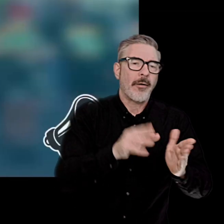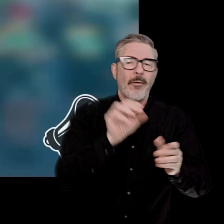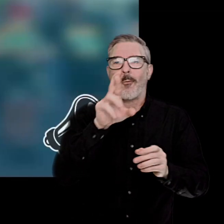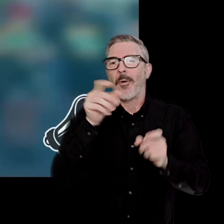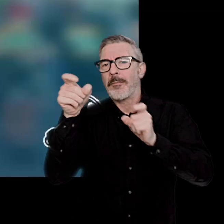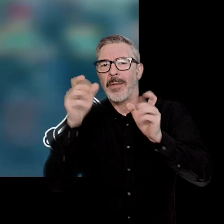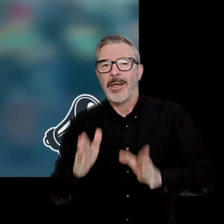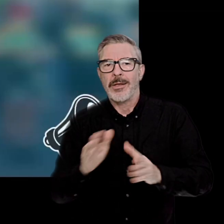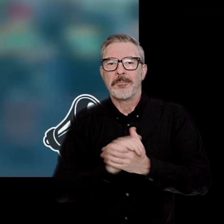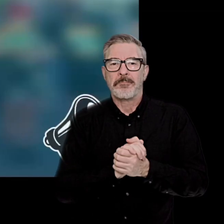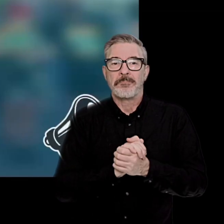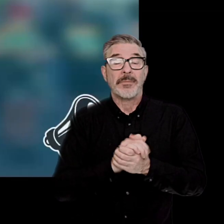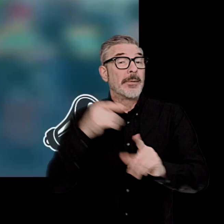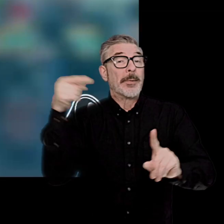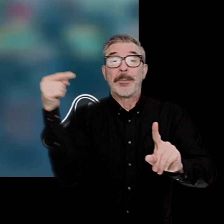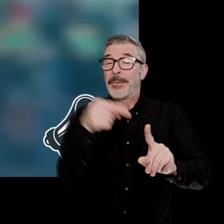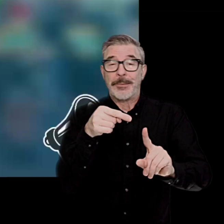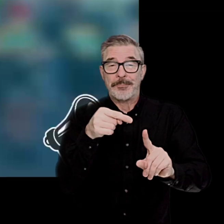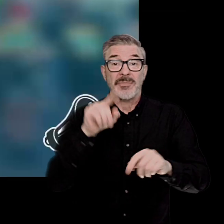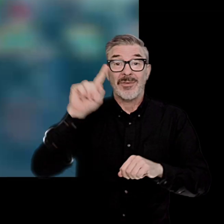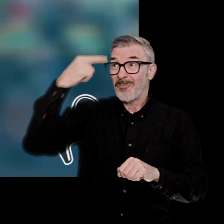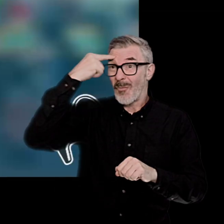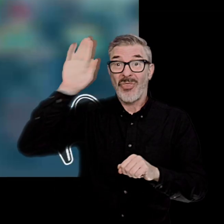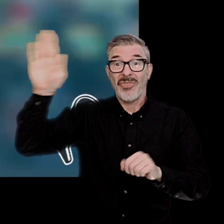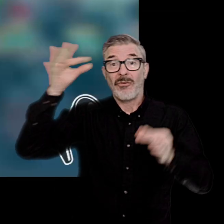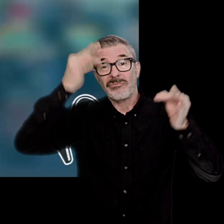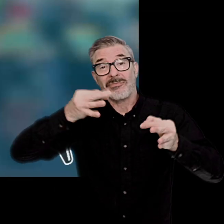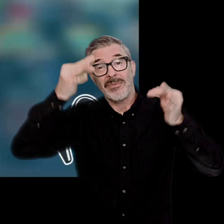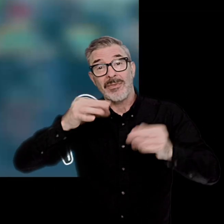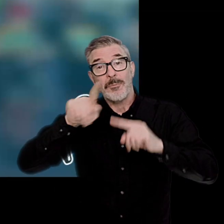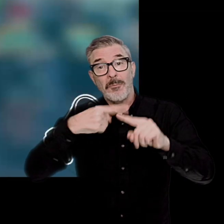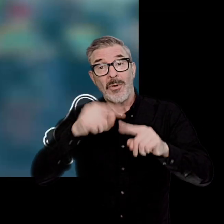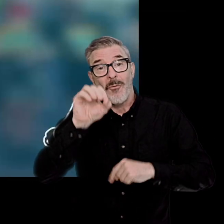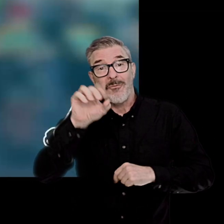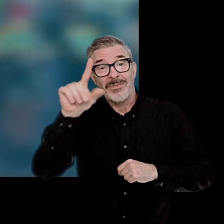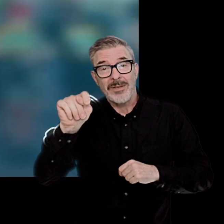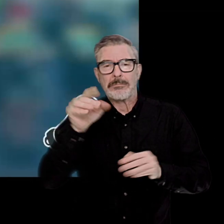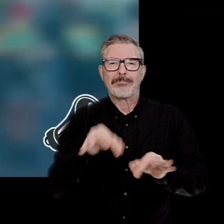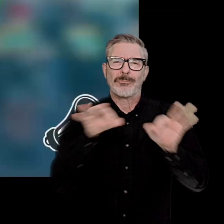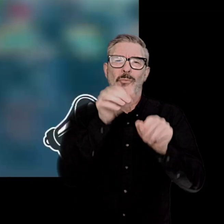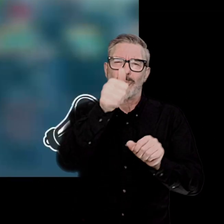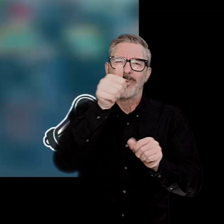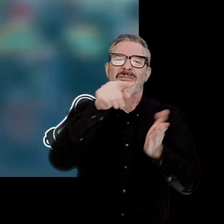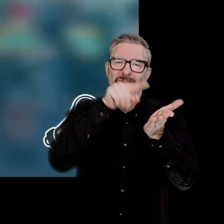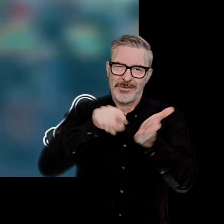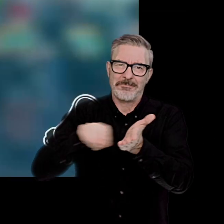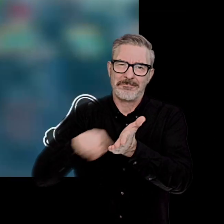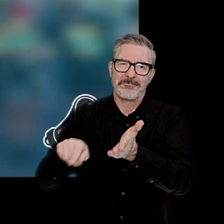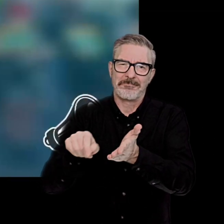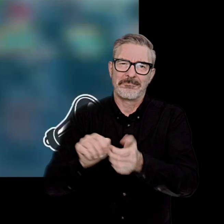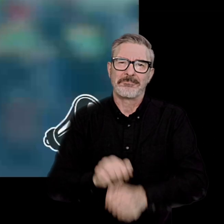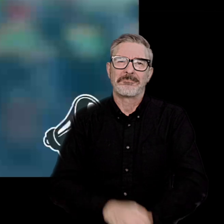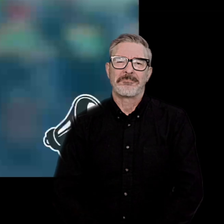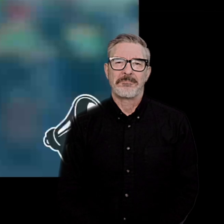manager. So if your employer says any of these things, it means that you may be entitled to overtime pay.